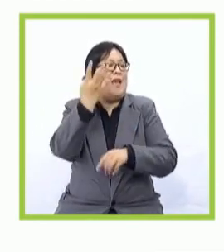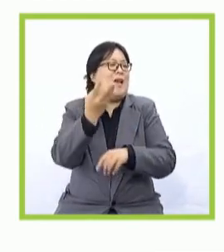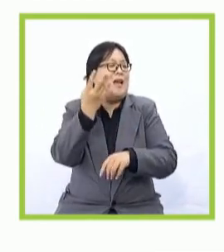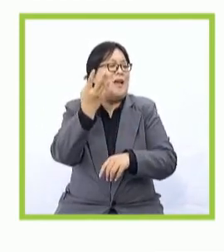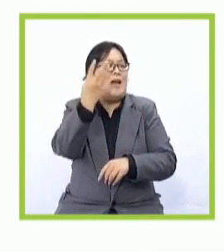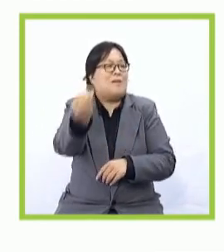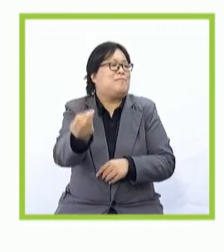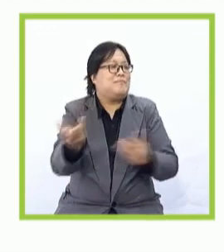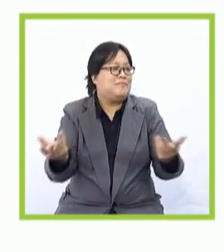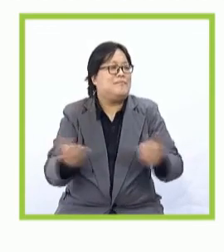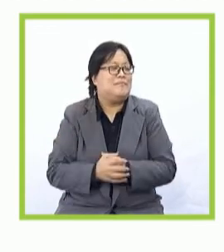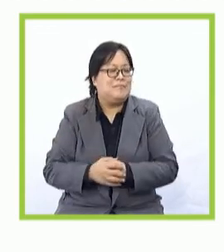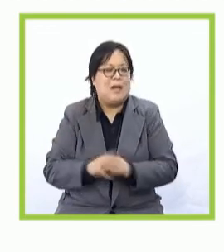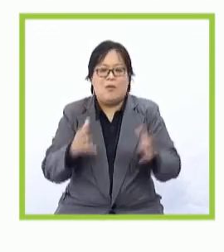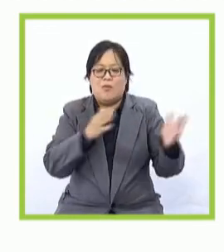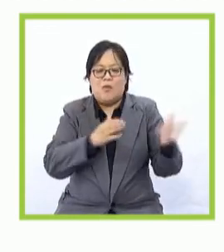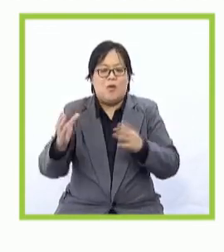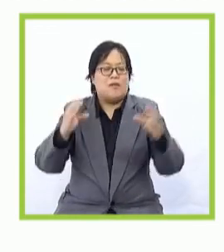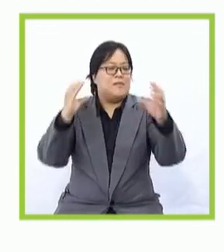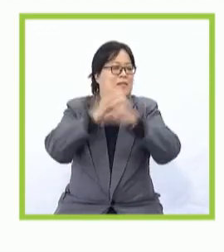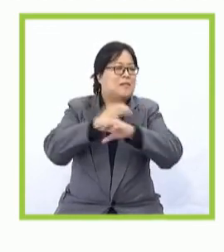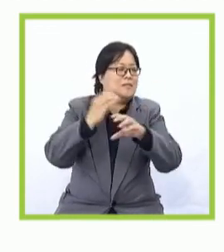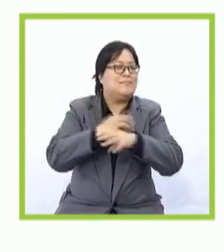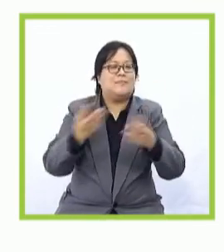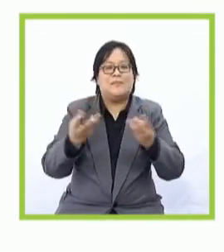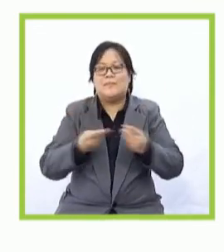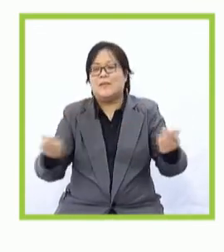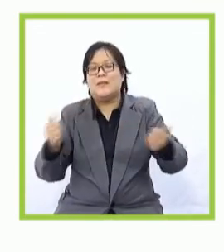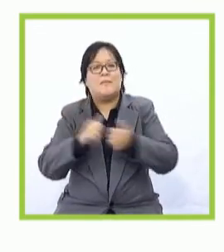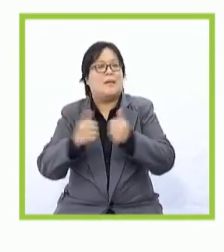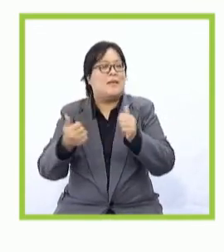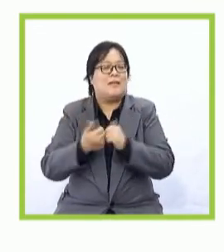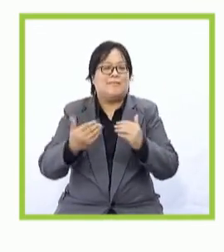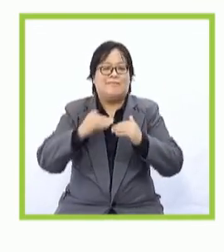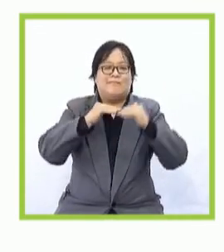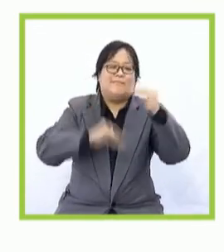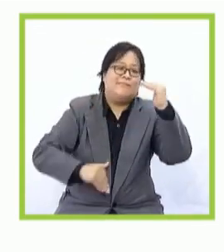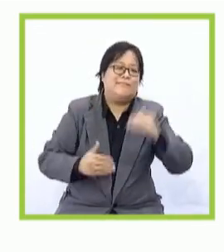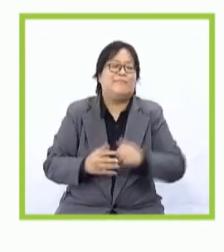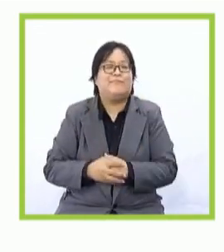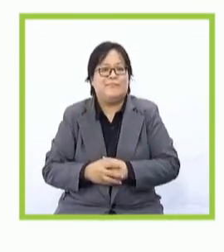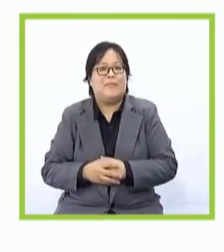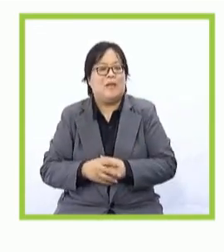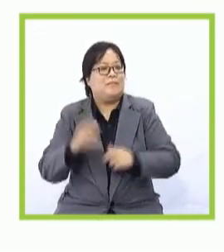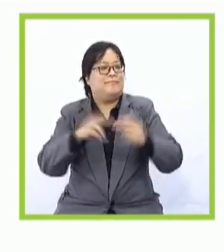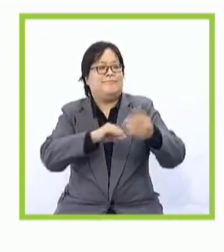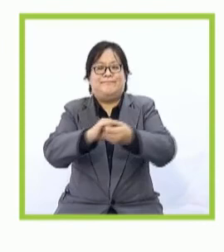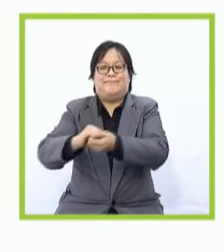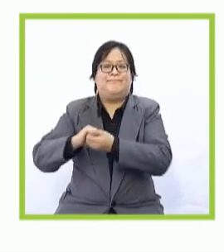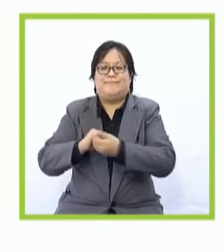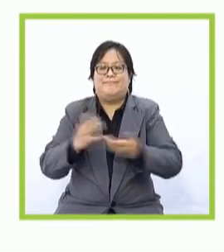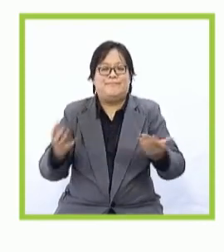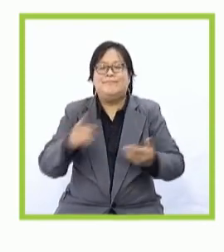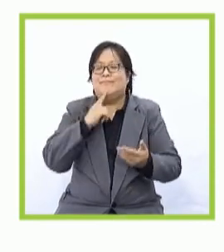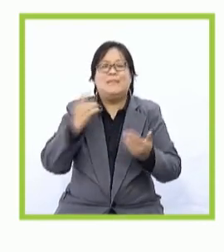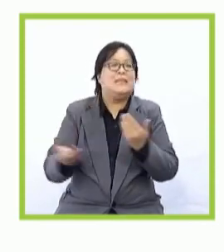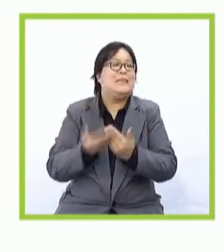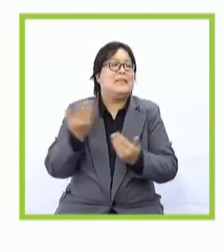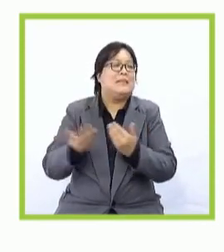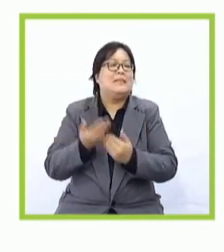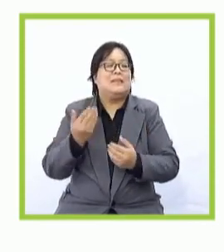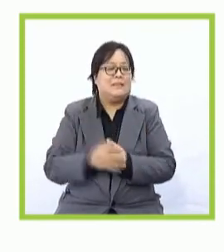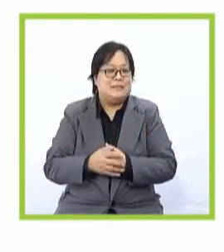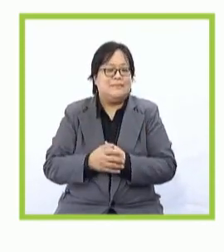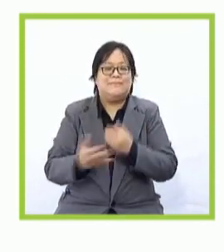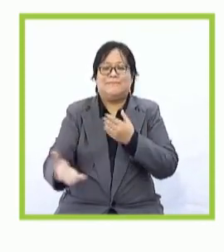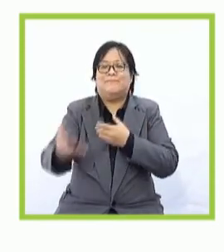of challenging, of seeking to tackle unfairness and of building coalitions, much easier then to bring them